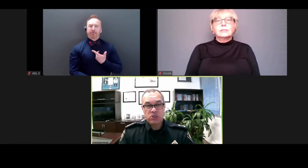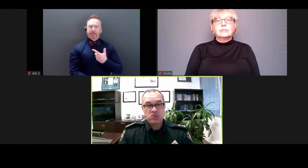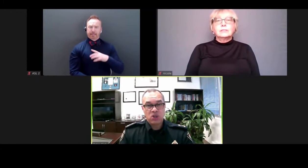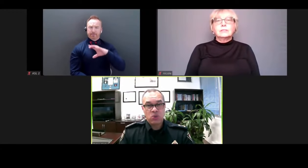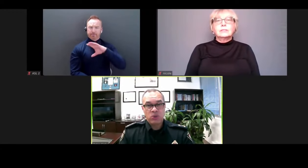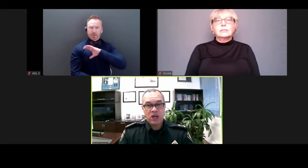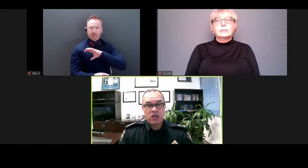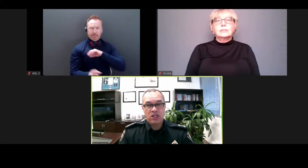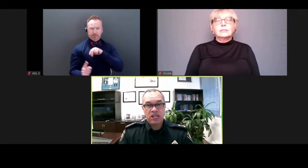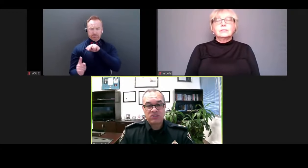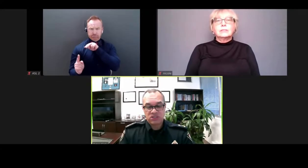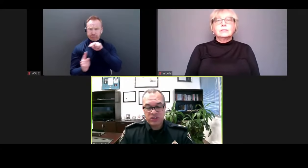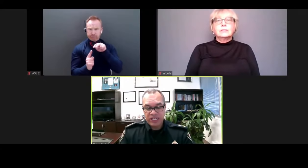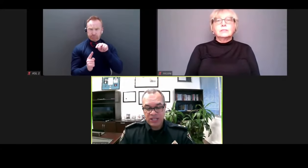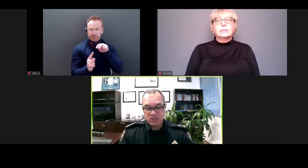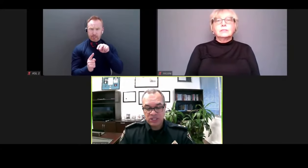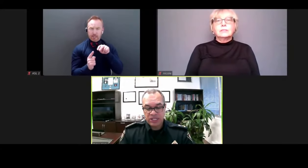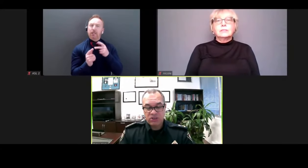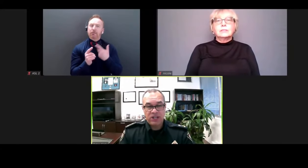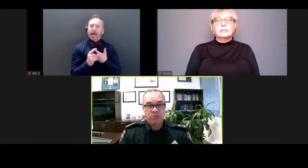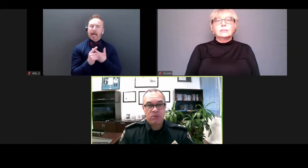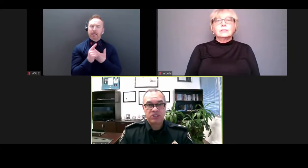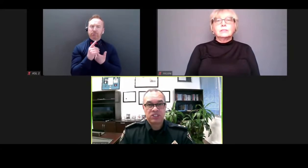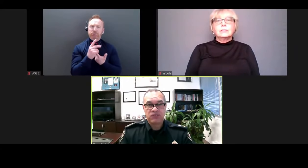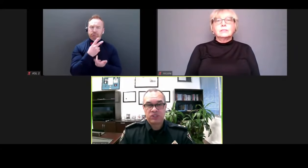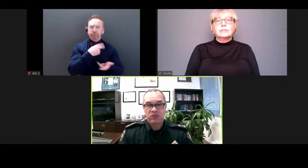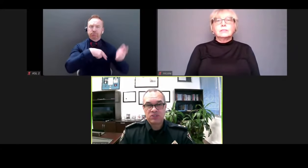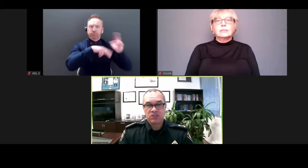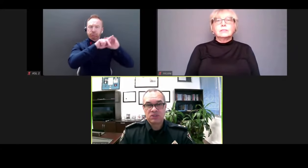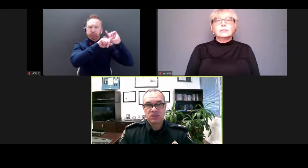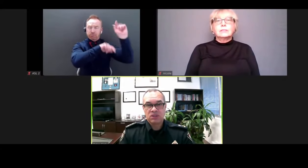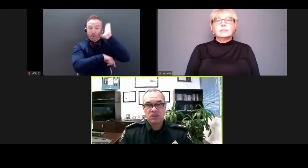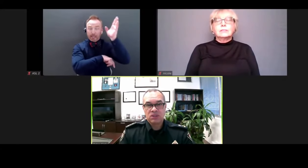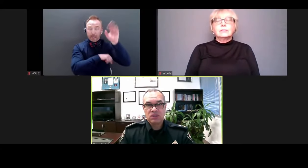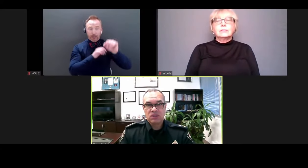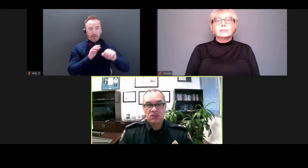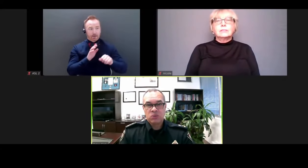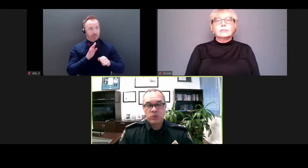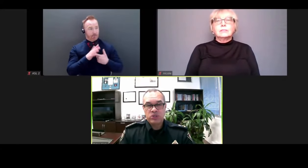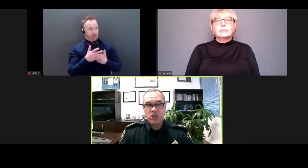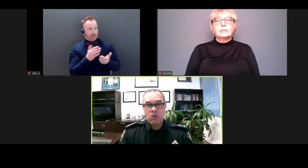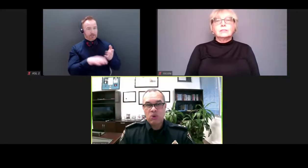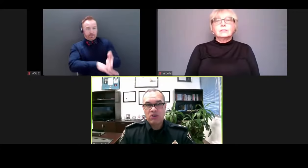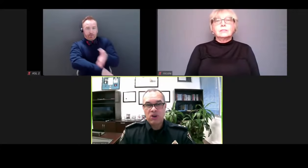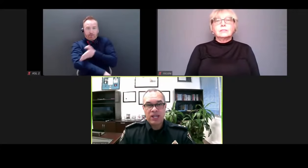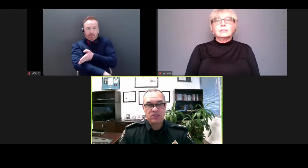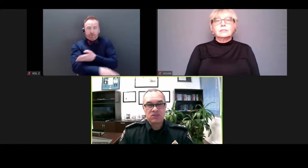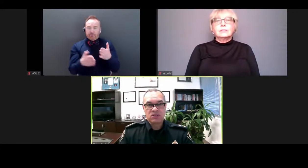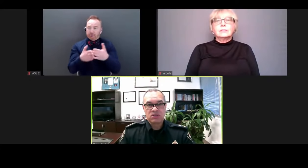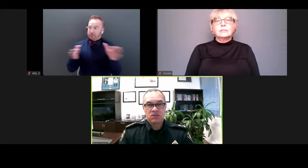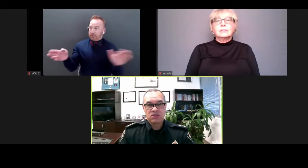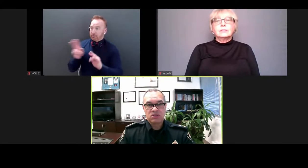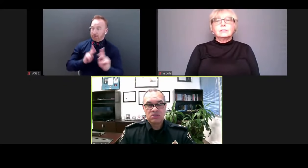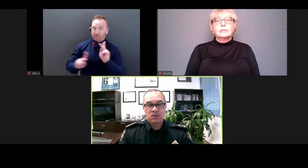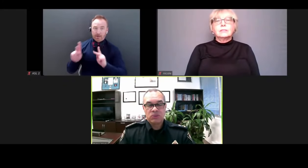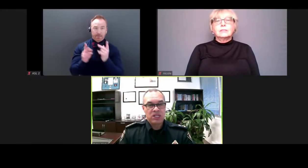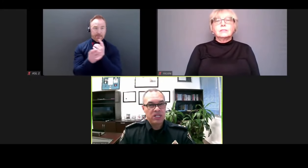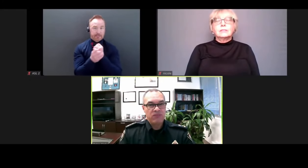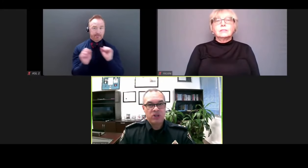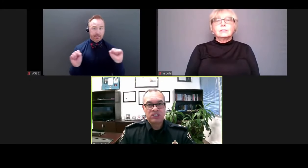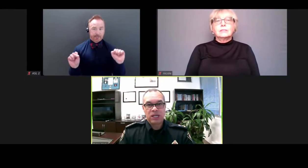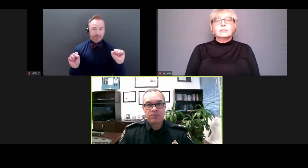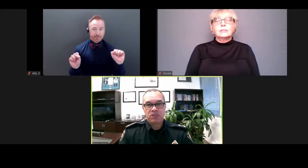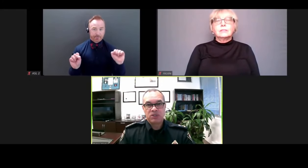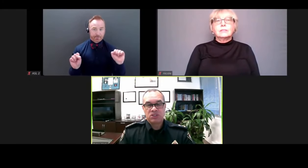We're going to do so without unnecessarily escalating greater public safety risks. We do not want riots. We can